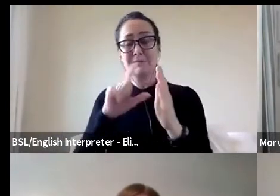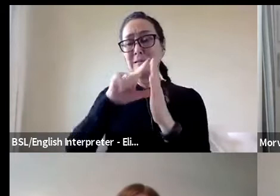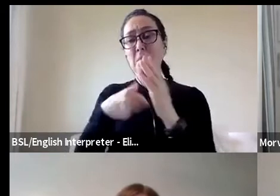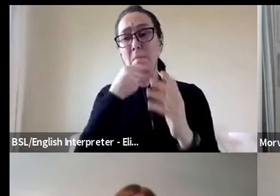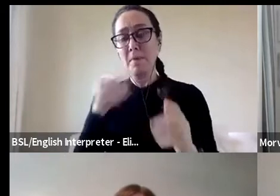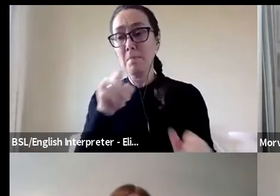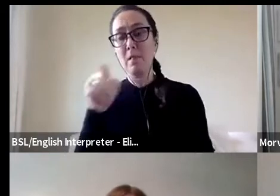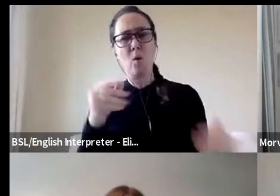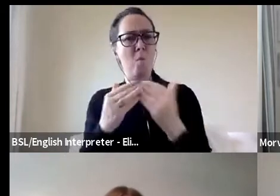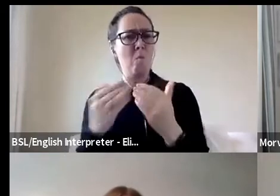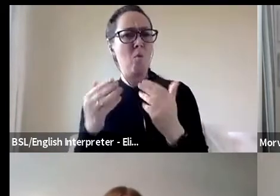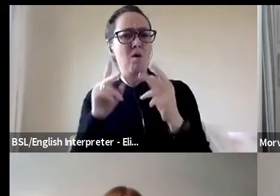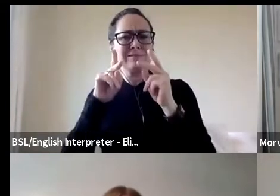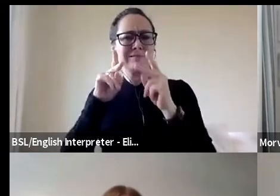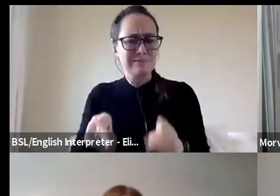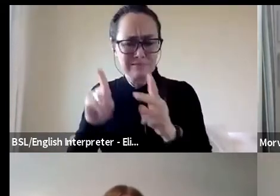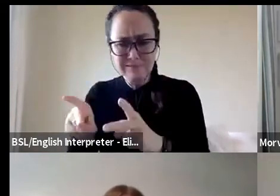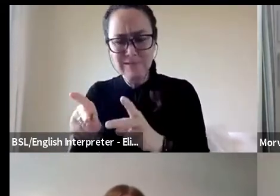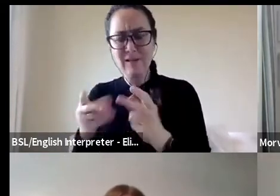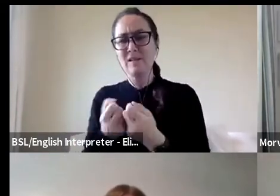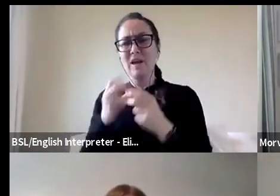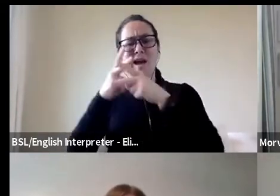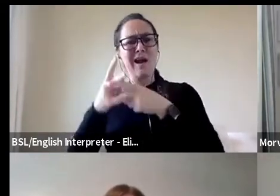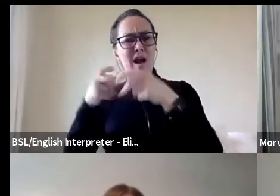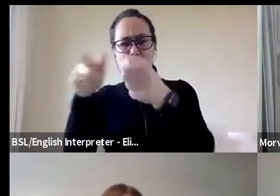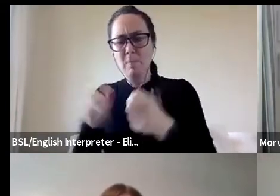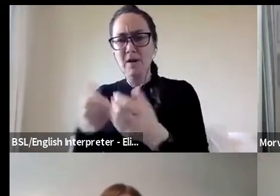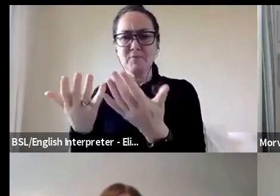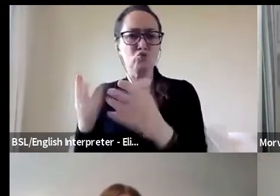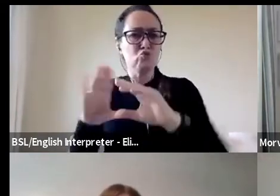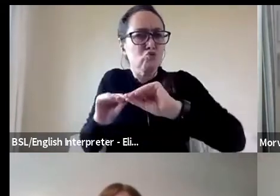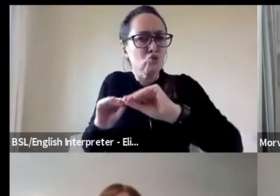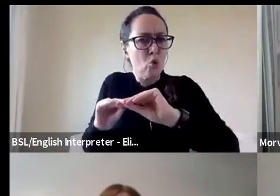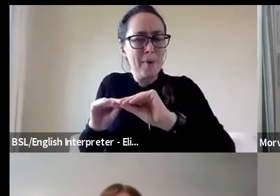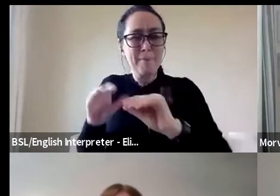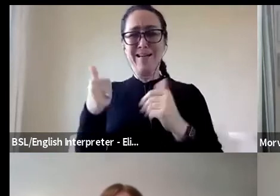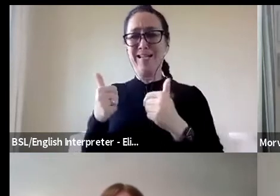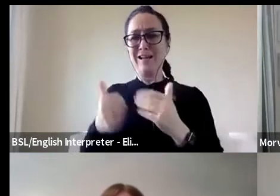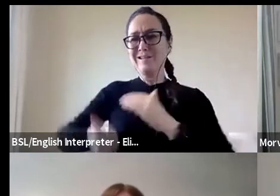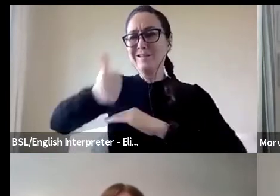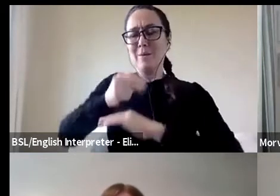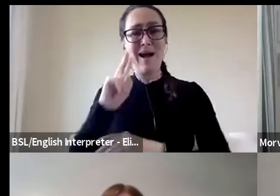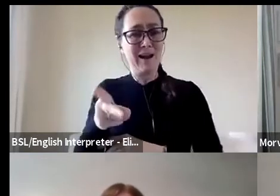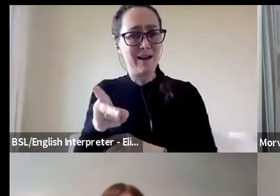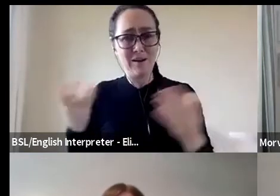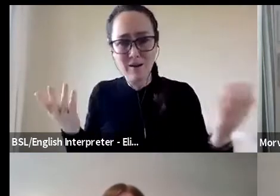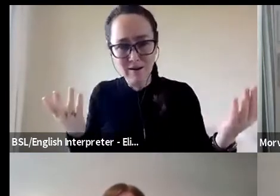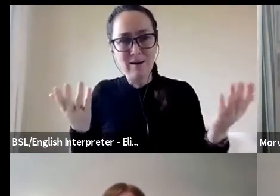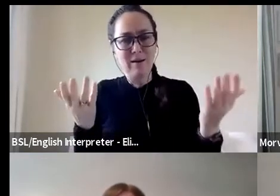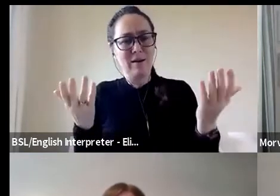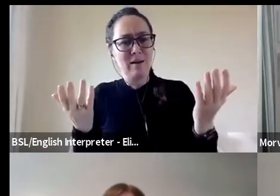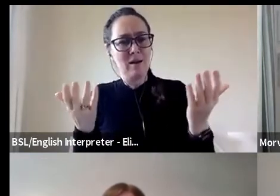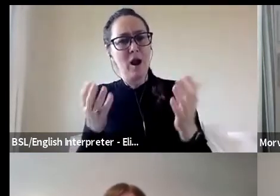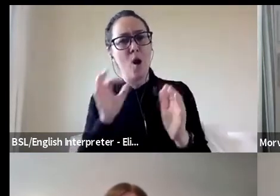top of that, withdrawn care packages in some instances that haven't yet been reinstated more than a year on. I'm going